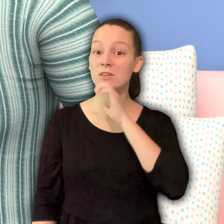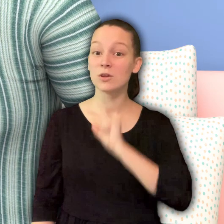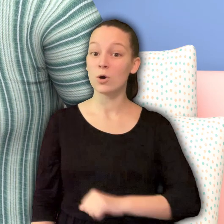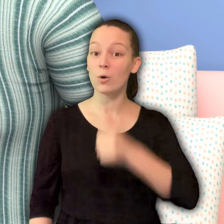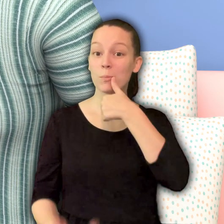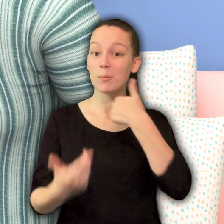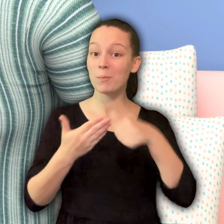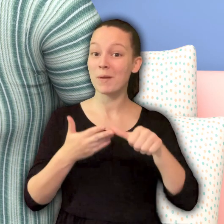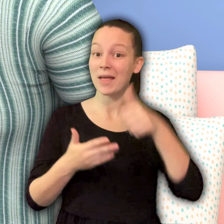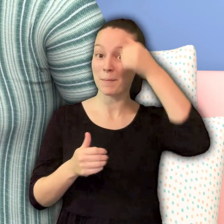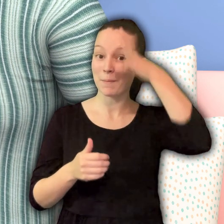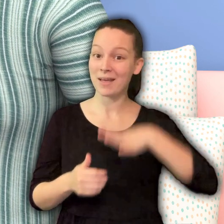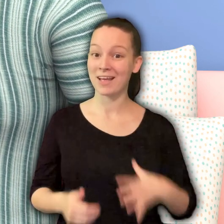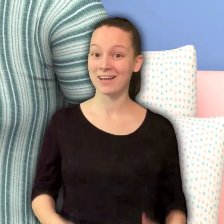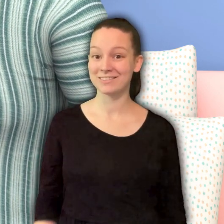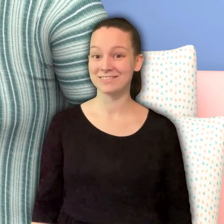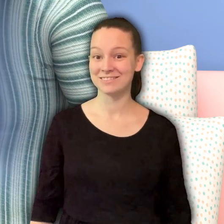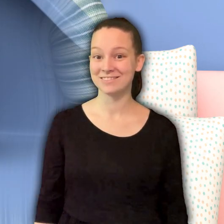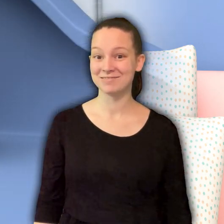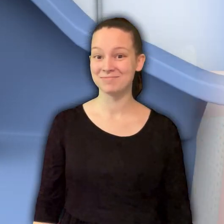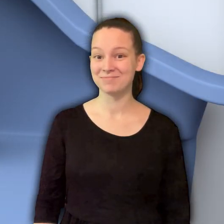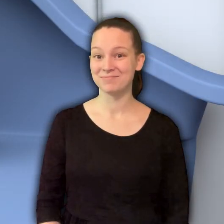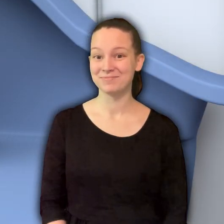The Old Male Man